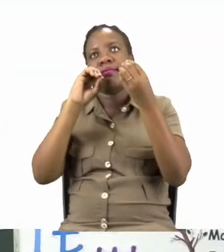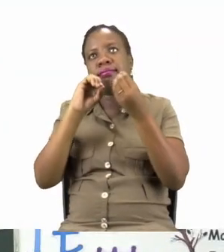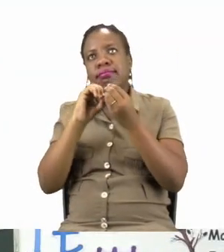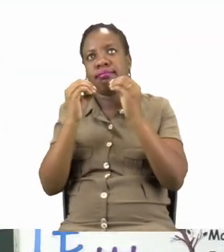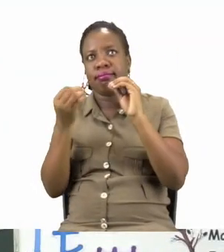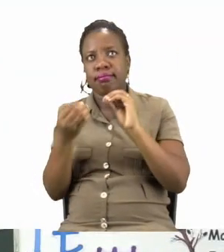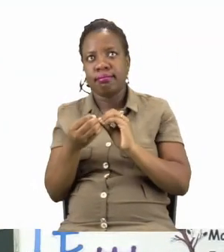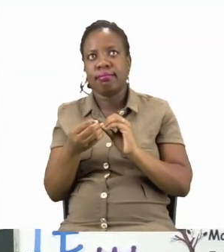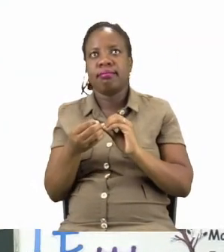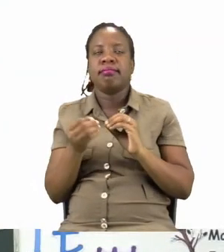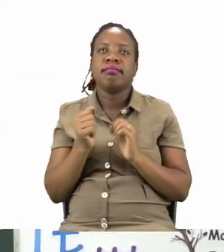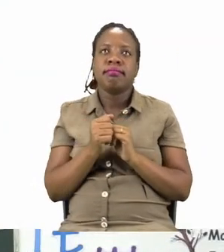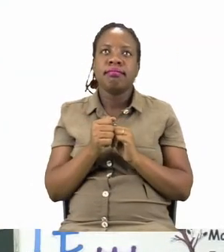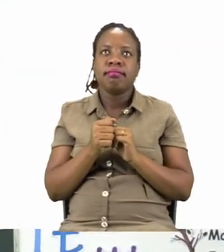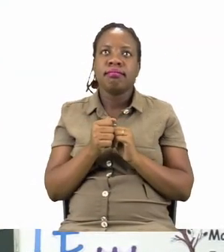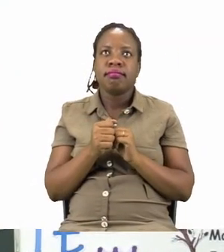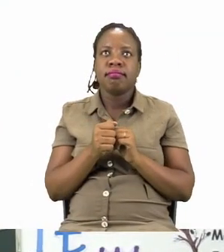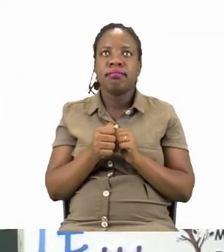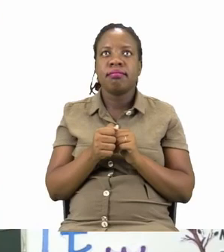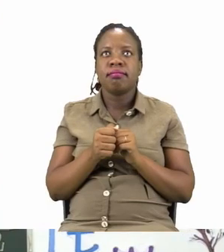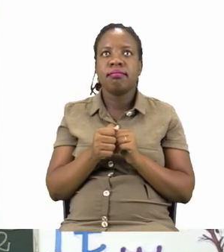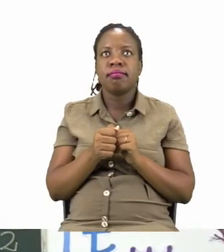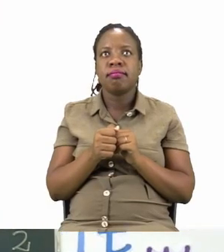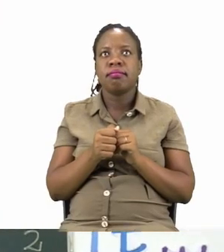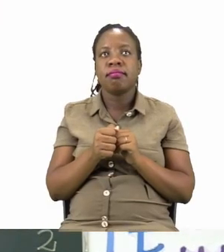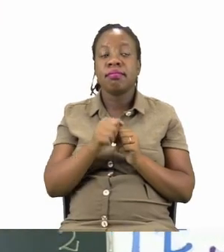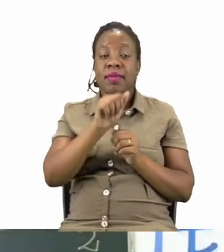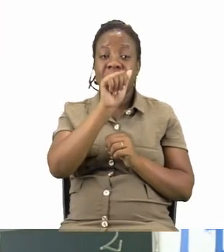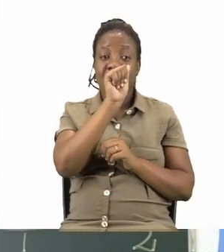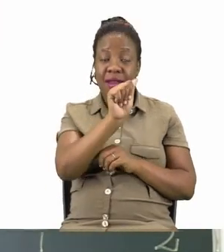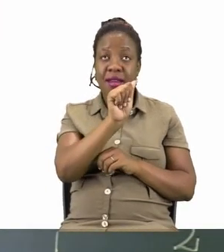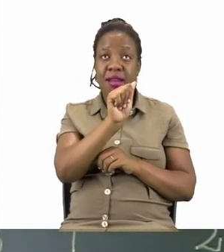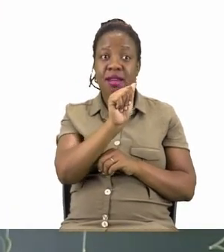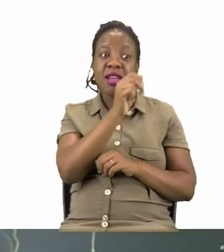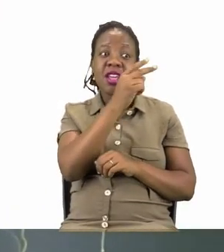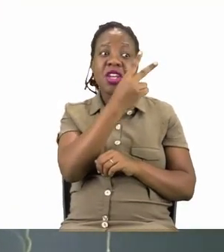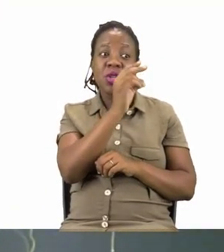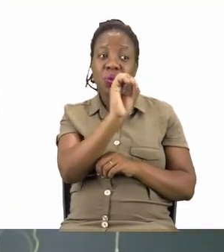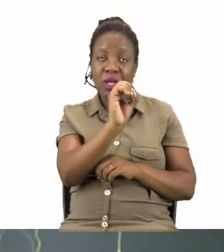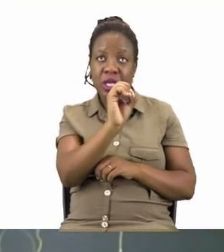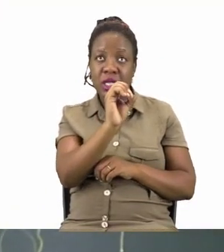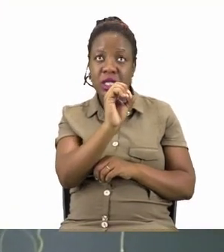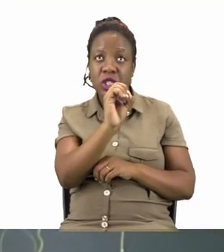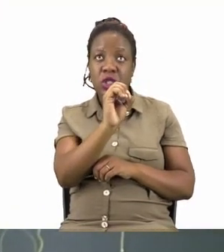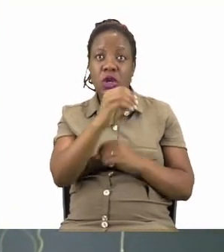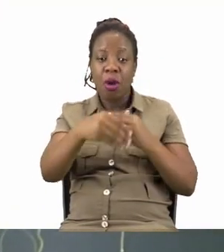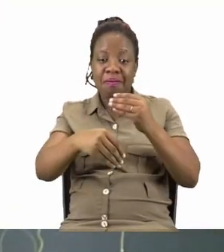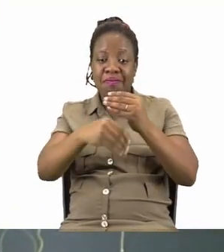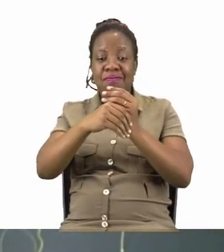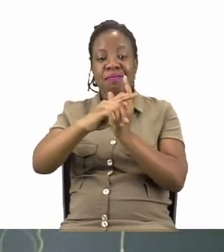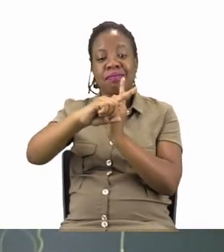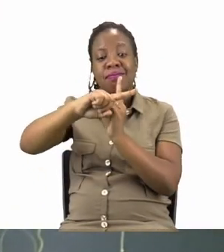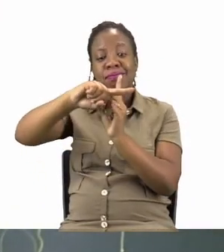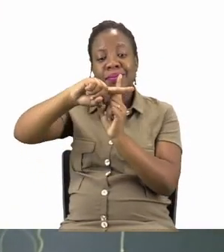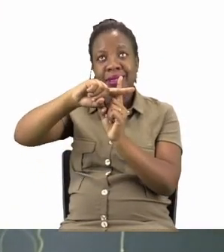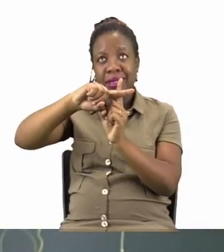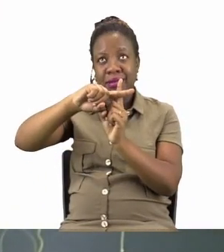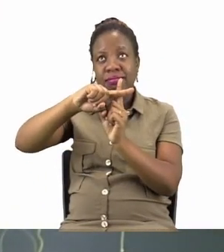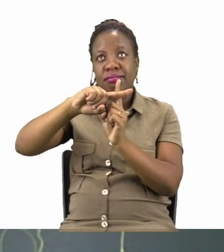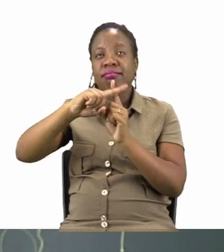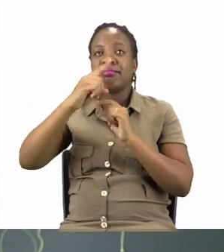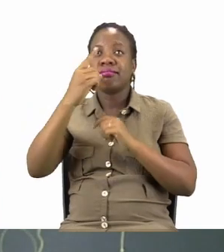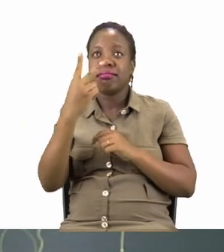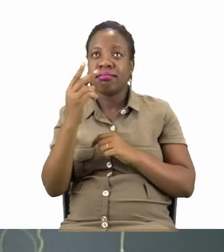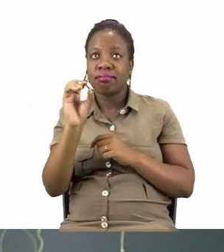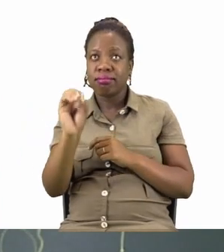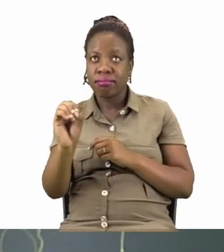about doubling. So we said A is 20 plus 20. Now remember when